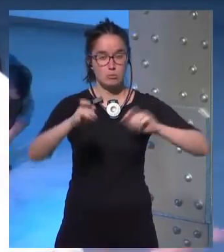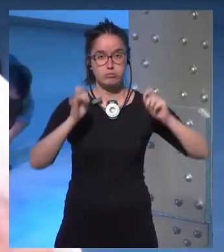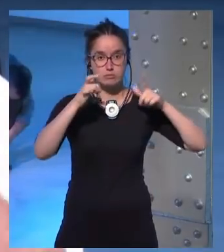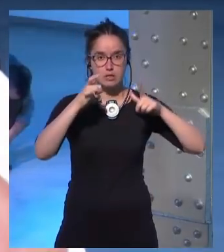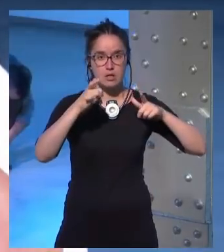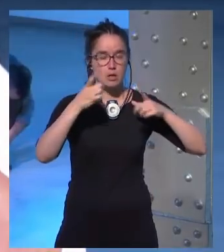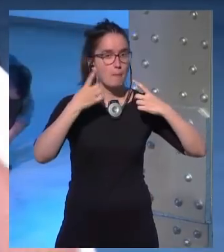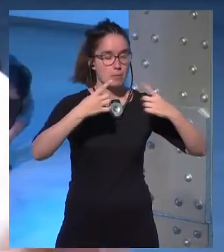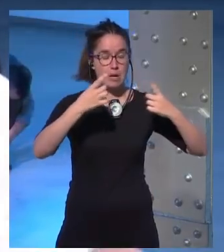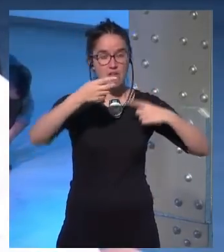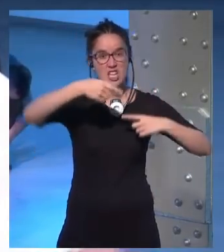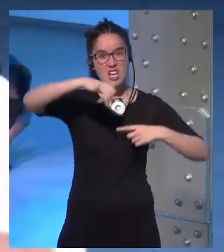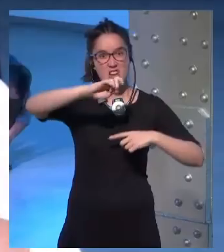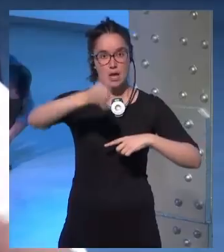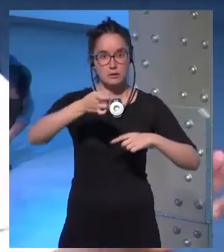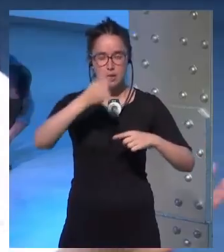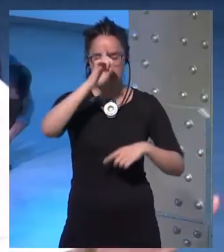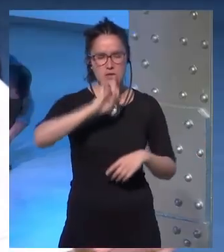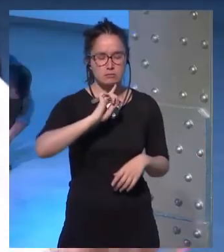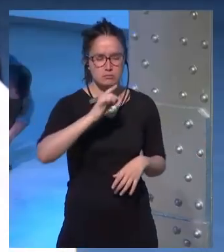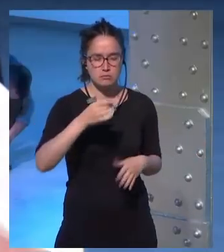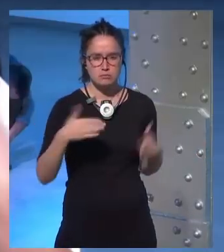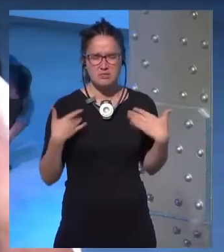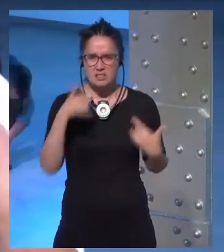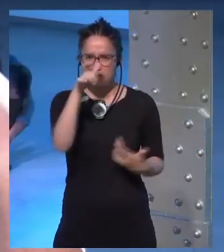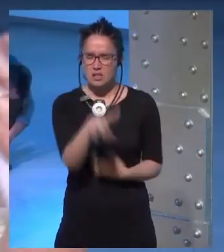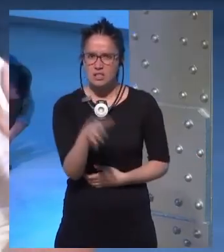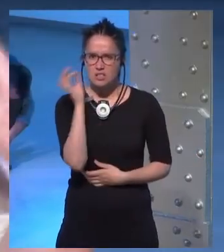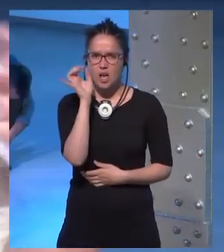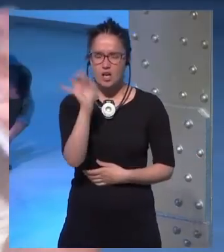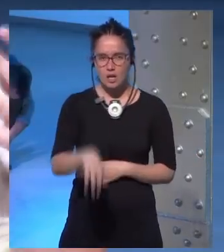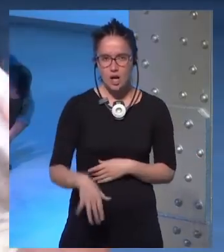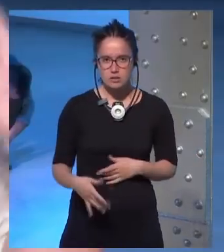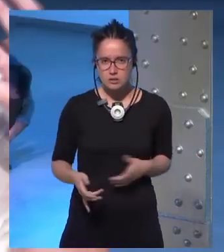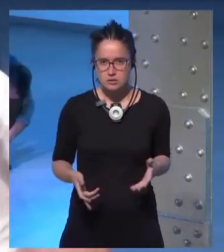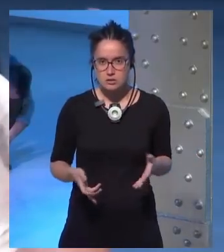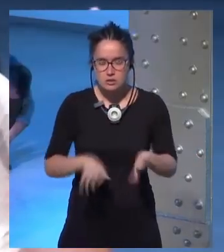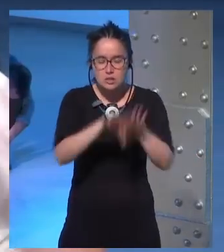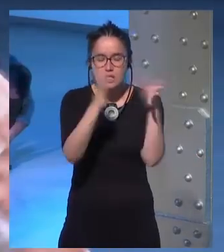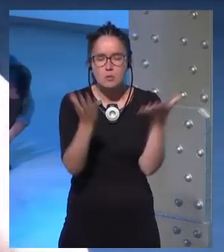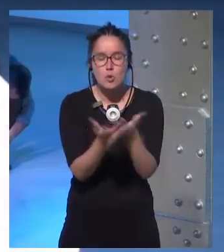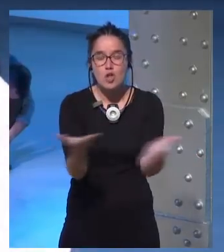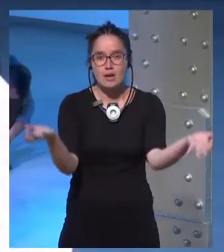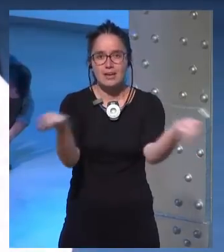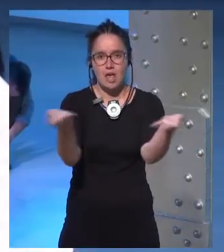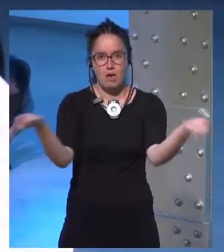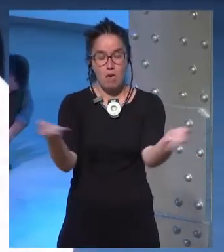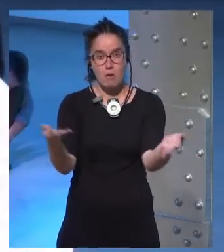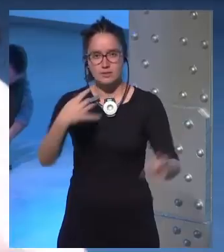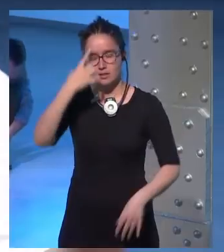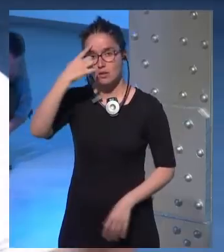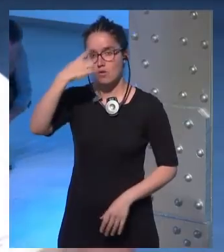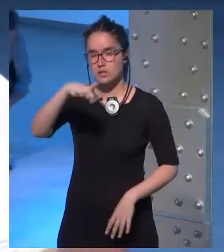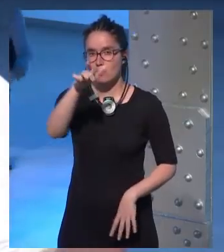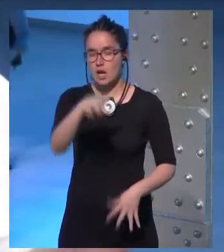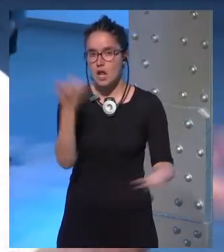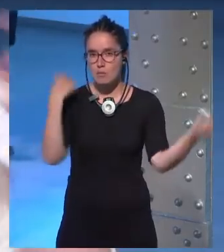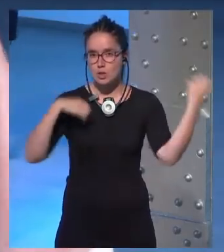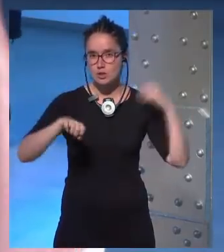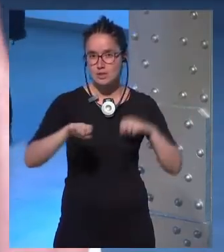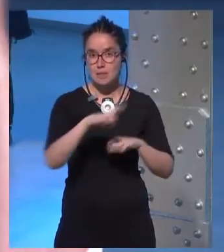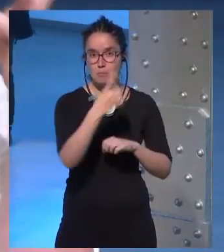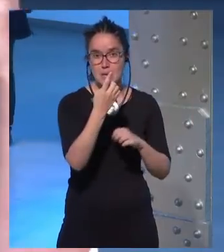this person? And I knew nothing. That was all I knew about that world. And I knew that I wanted her to be some kind of mercenary character. And that was how I